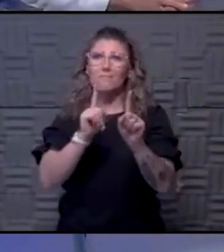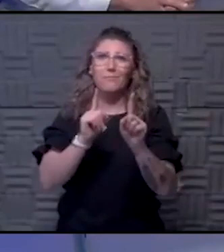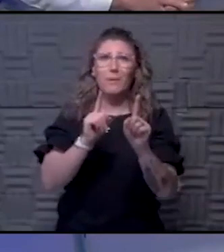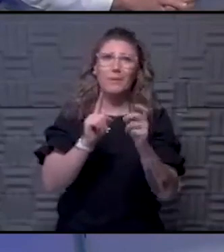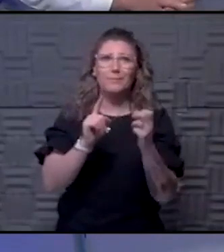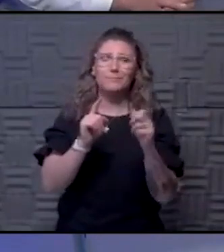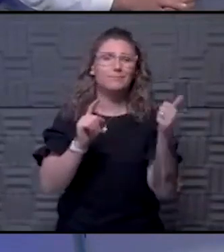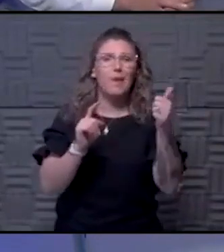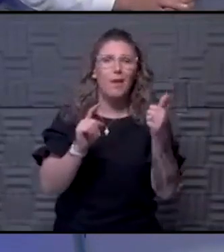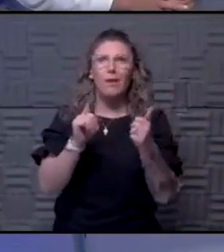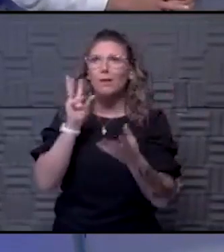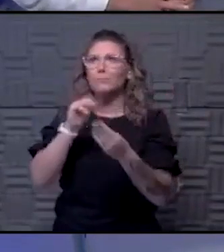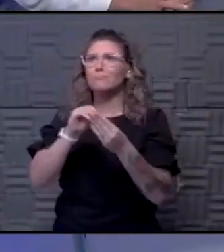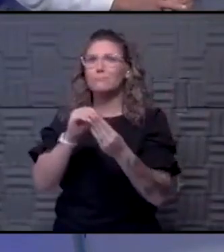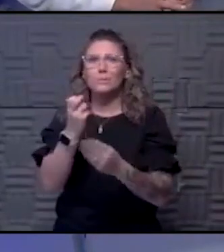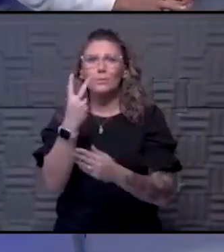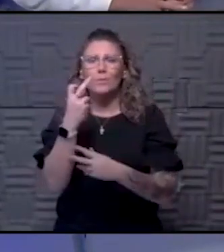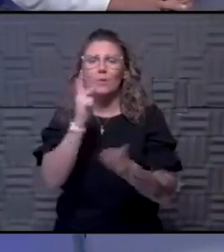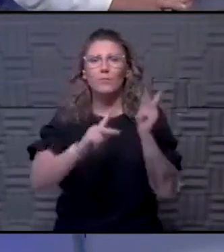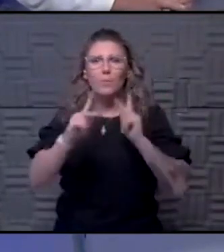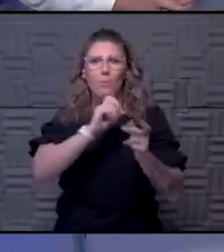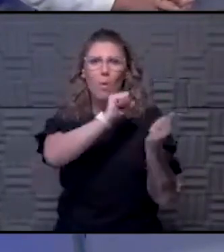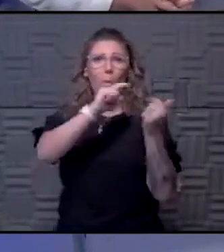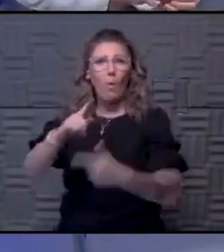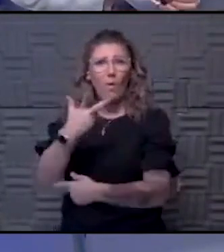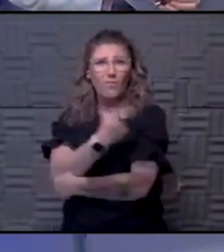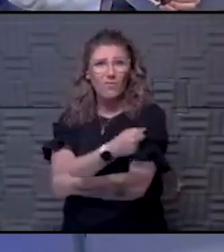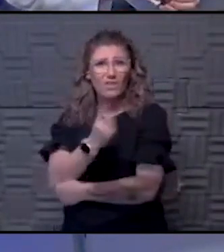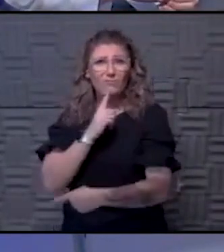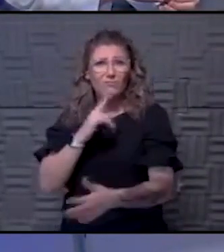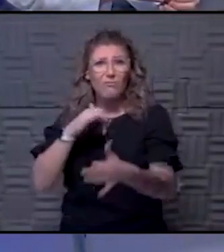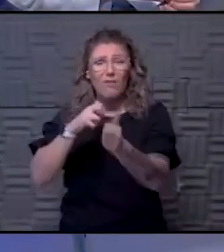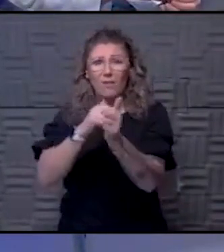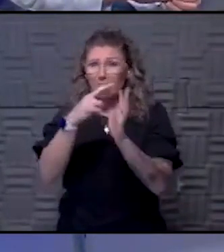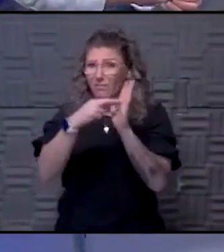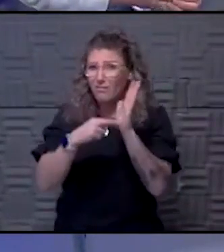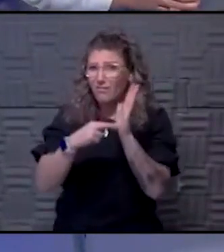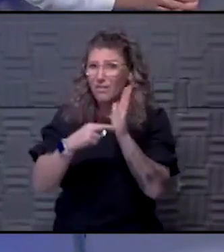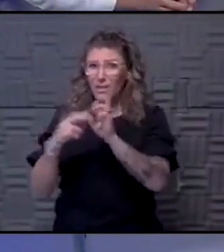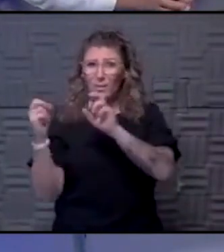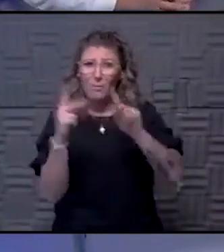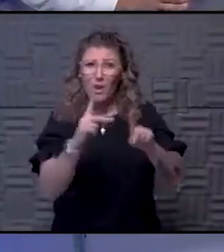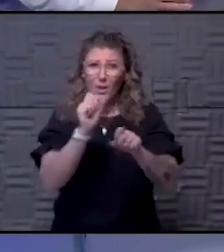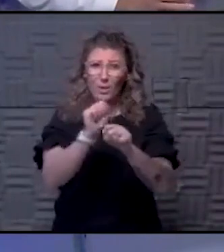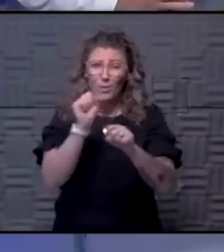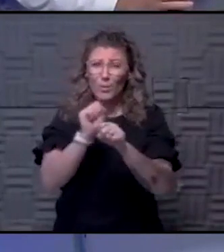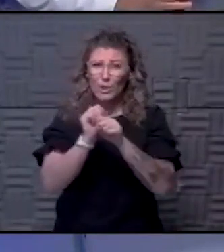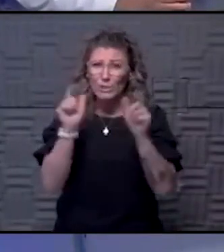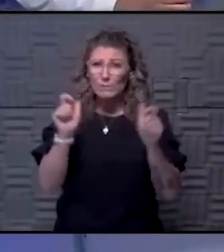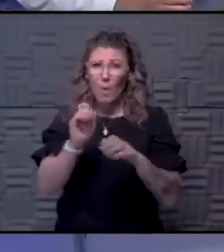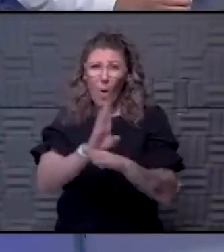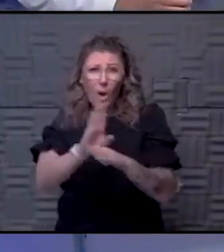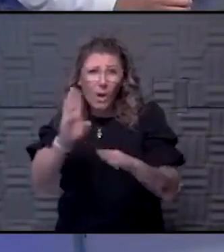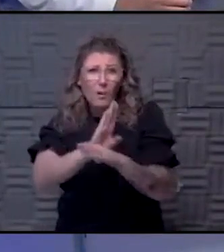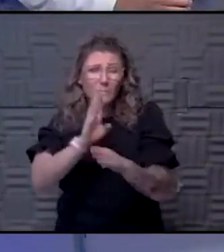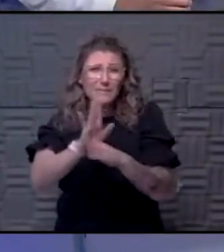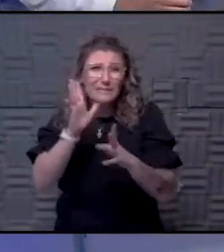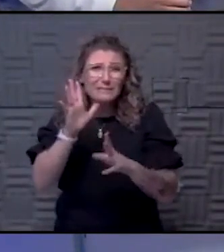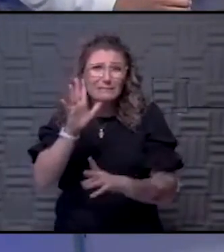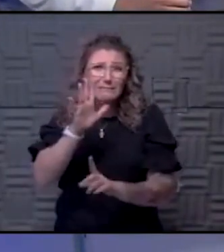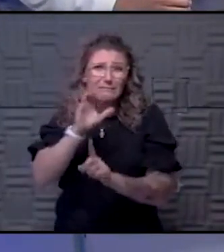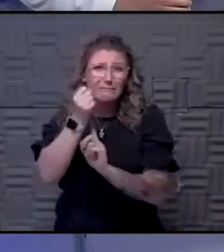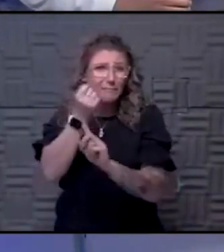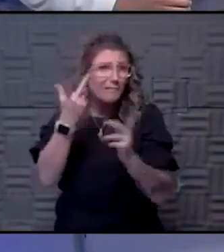other people that have all been vaccinated again? Are there updated guidelines right now on people being able to go back to work in those small business settings once they've been fully vaccinated?